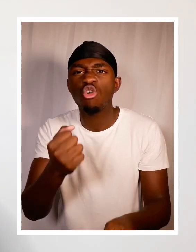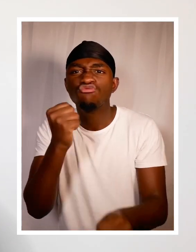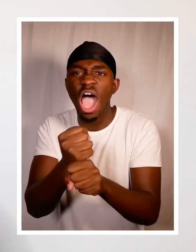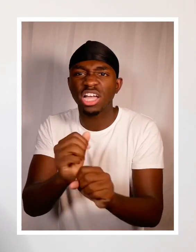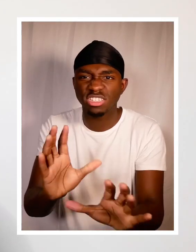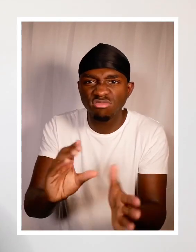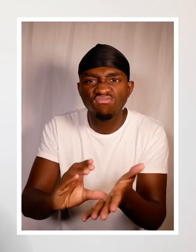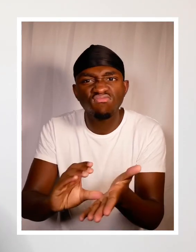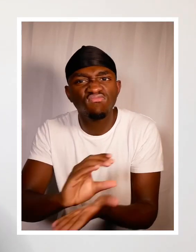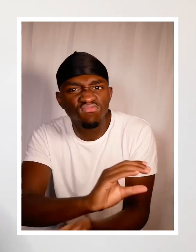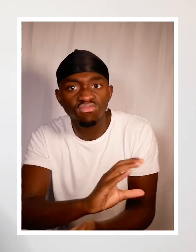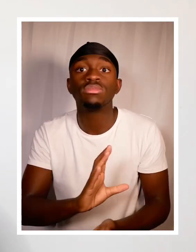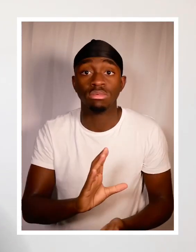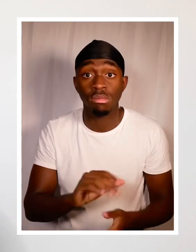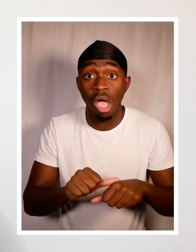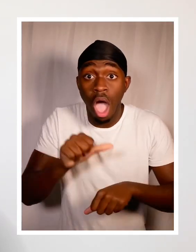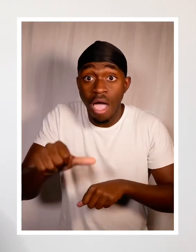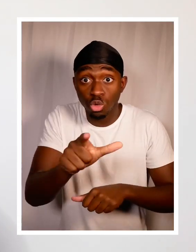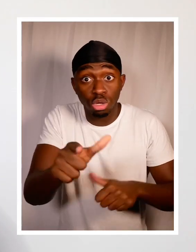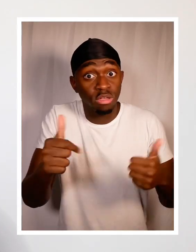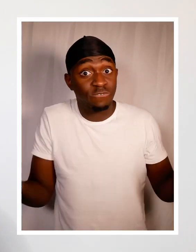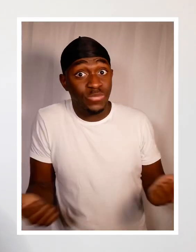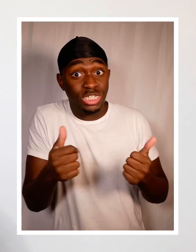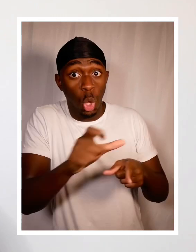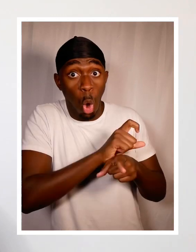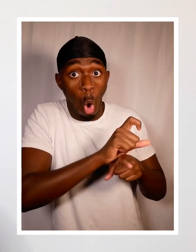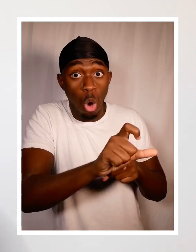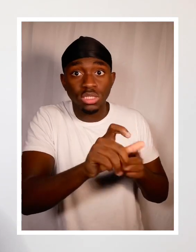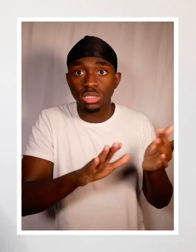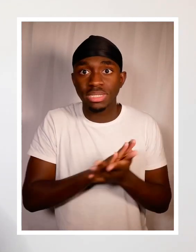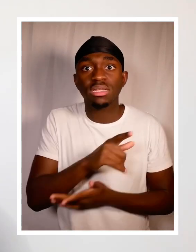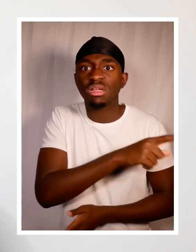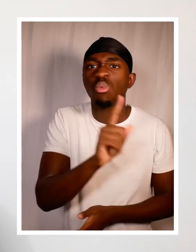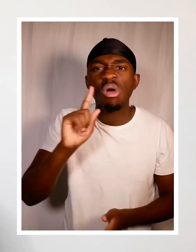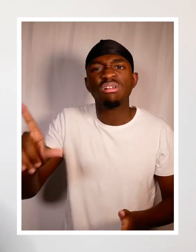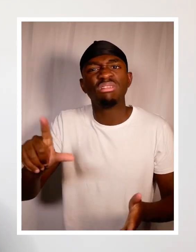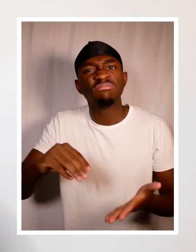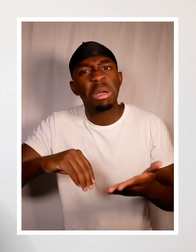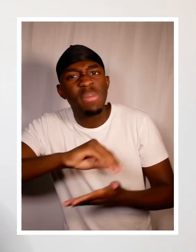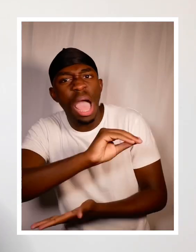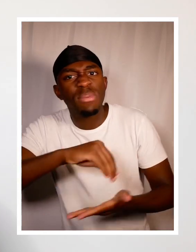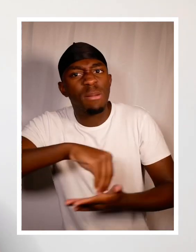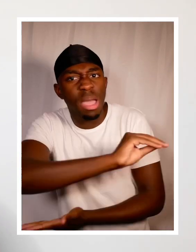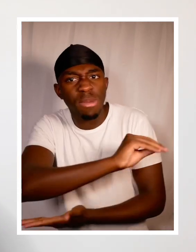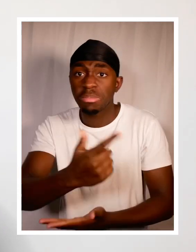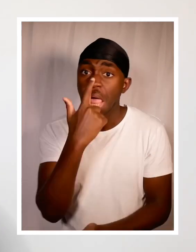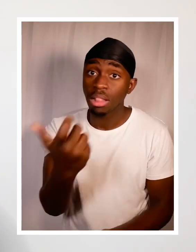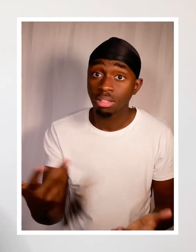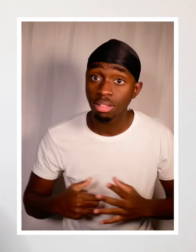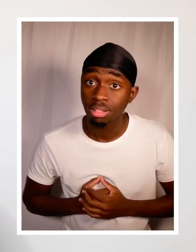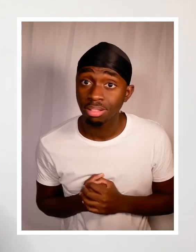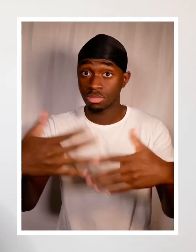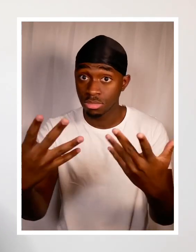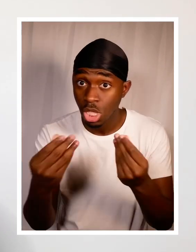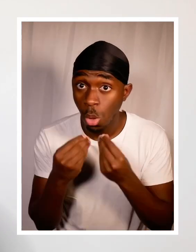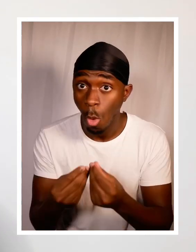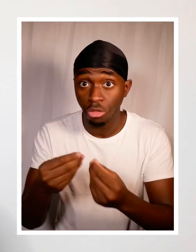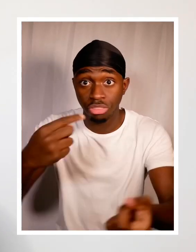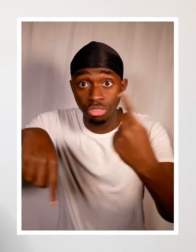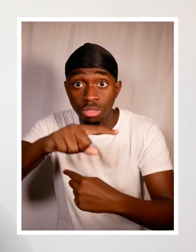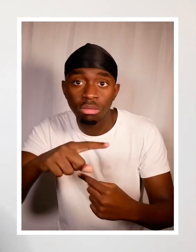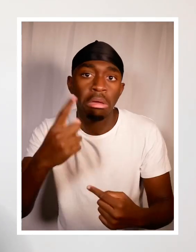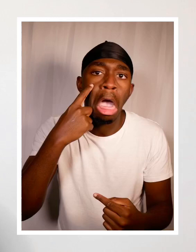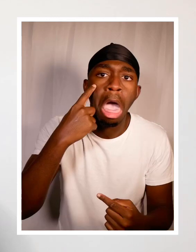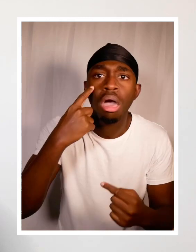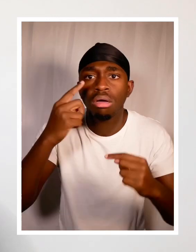but i think when you start your job that's when you start paying that money back so look for boot camps of that option